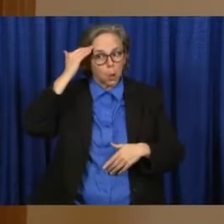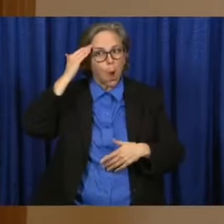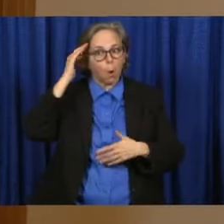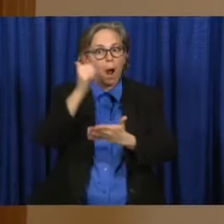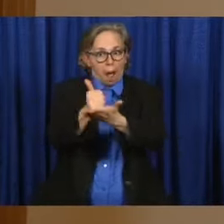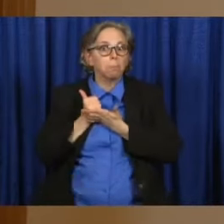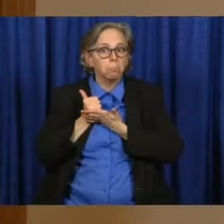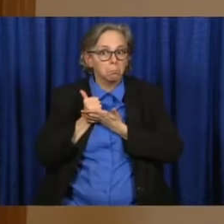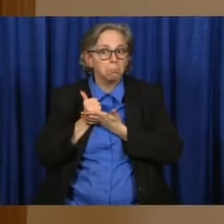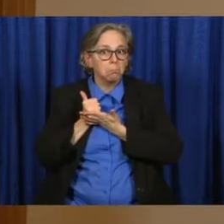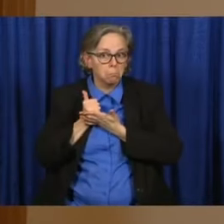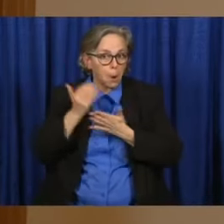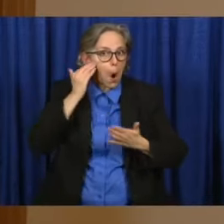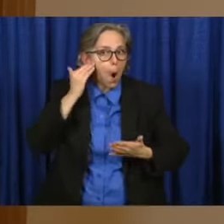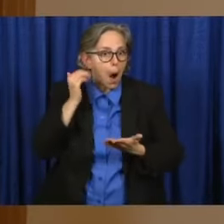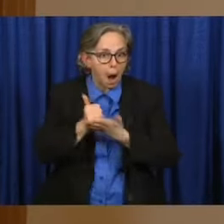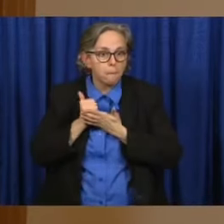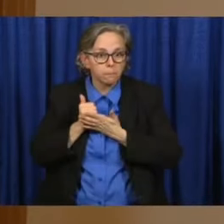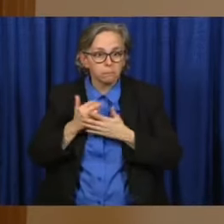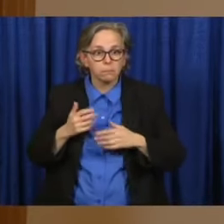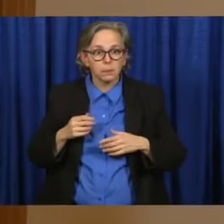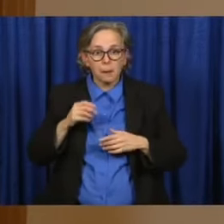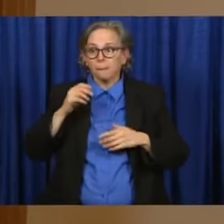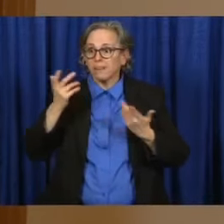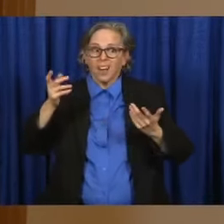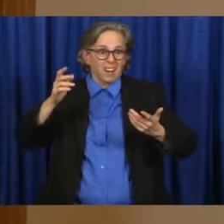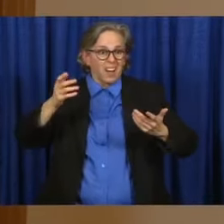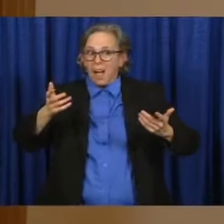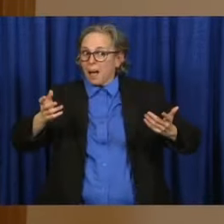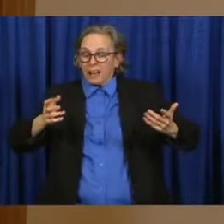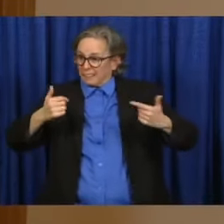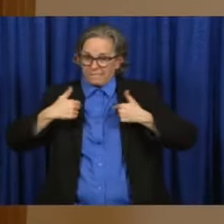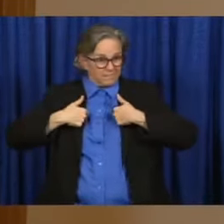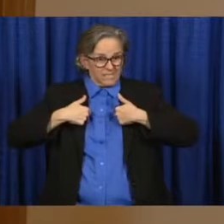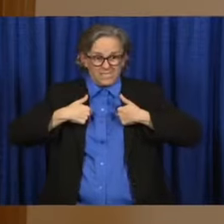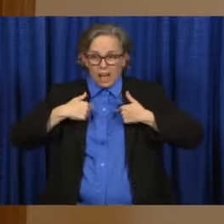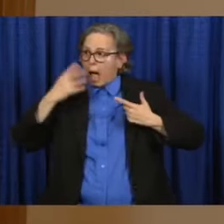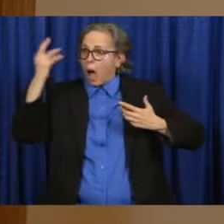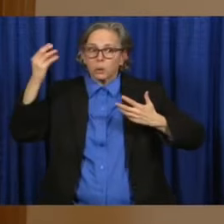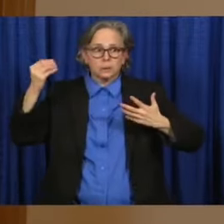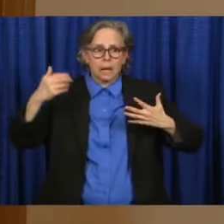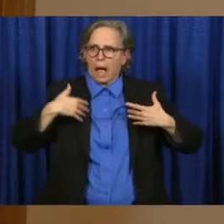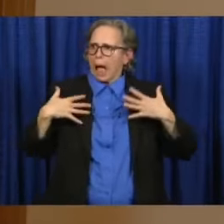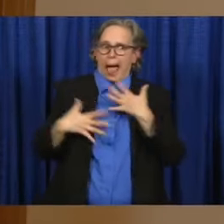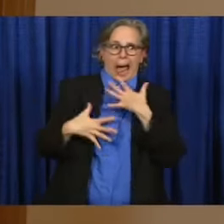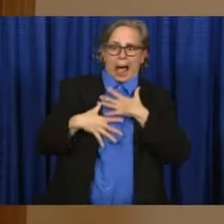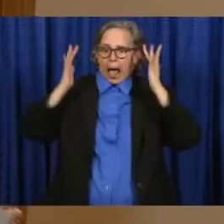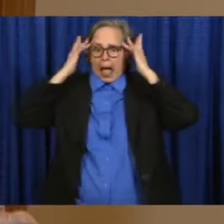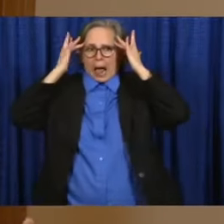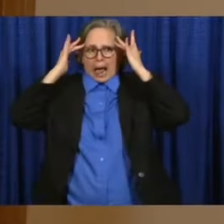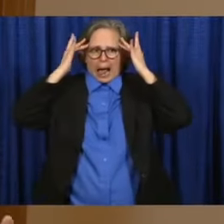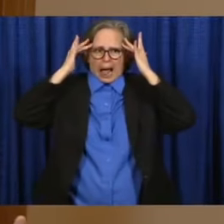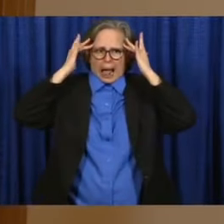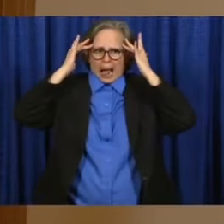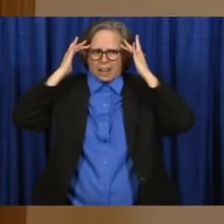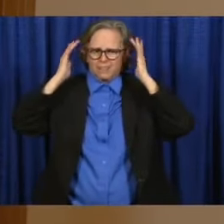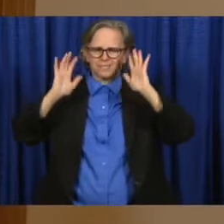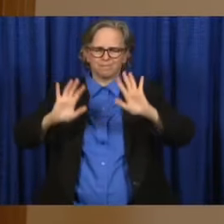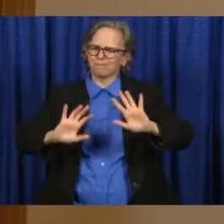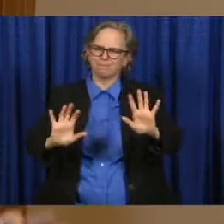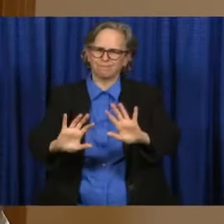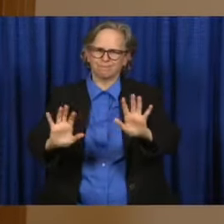don't think folks need to be afraid that if they're out of doors, and even if you're going with a walk with someone you love, just walk a little